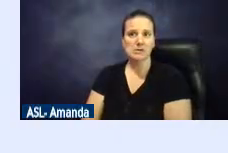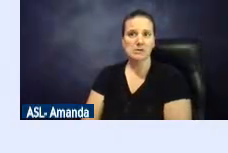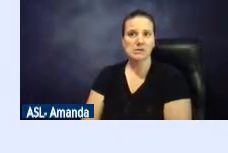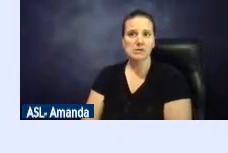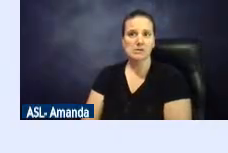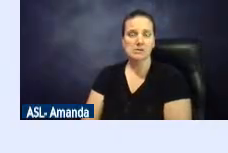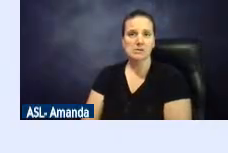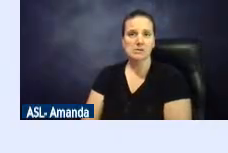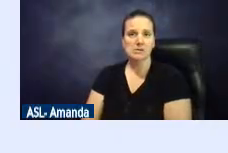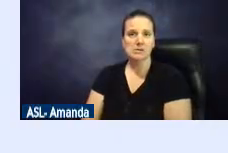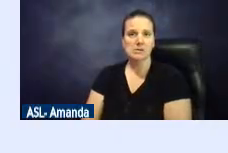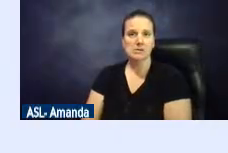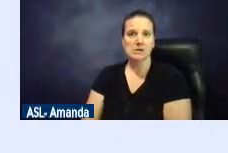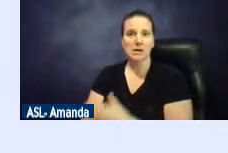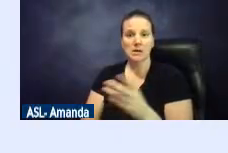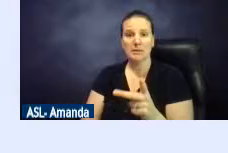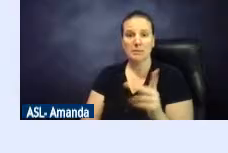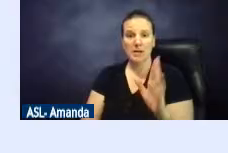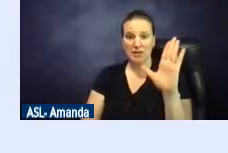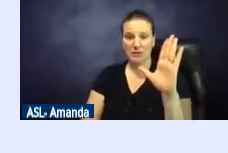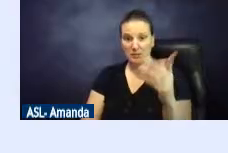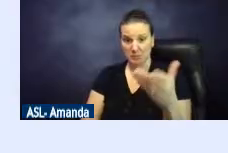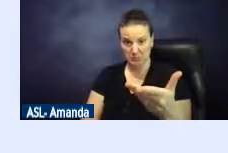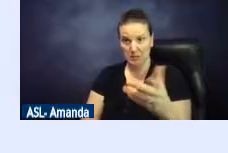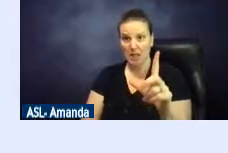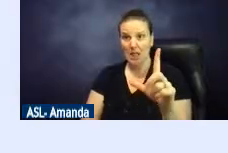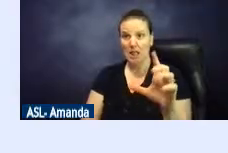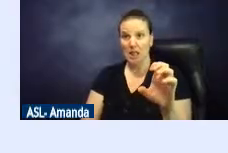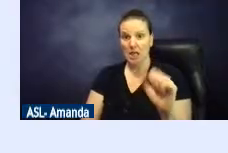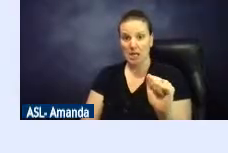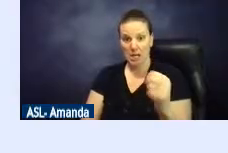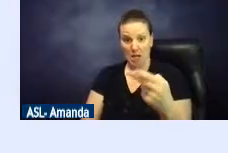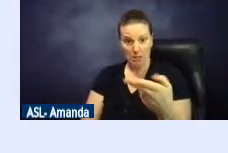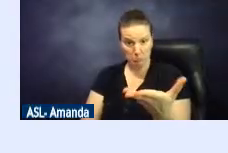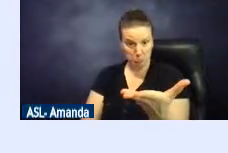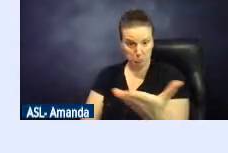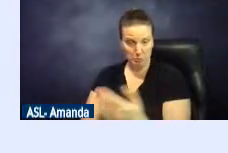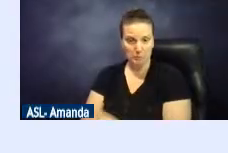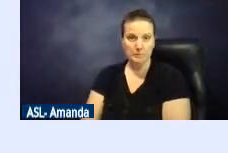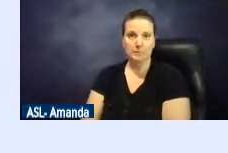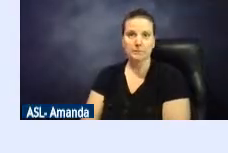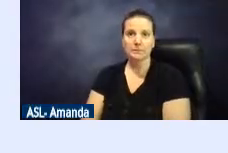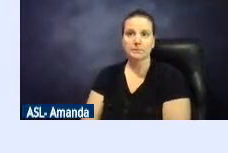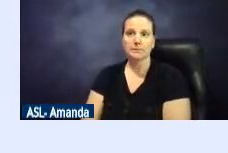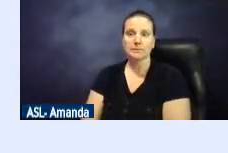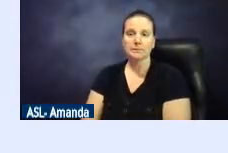by people with their hand raised. So it looks like we've got Leah there. So Leah, go ahead.